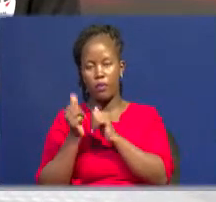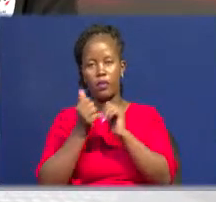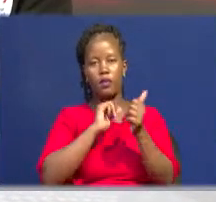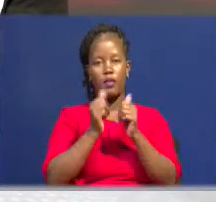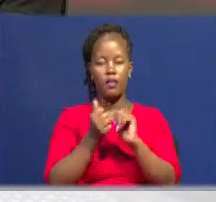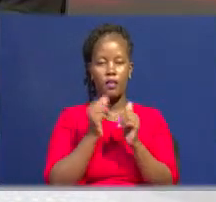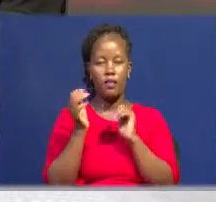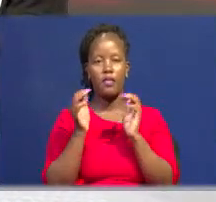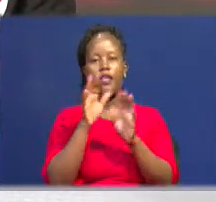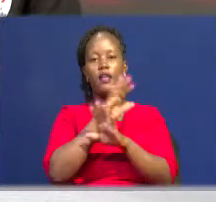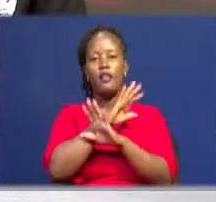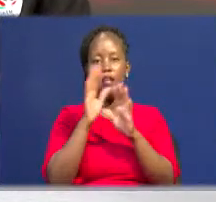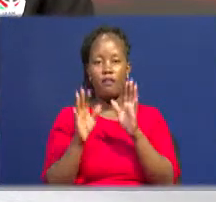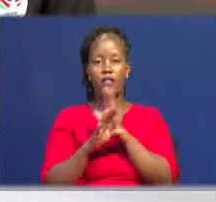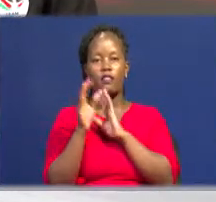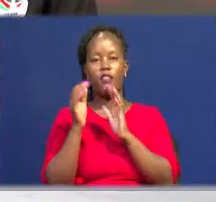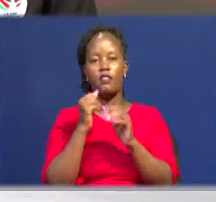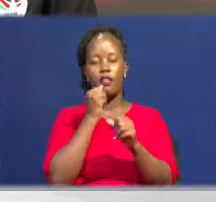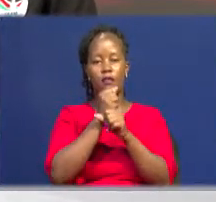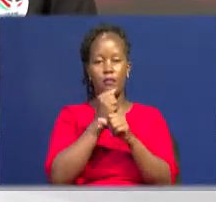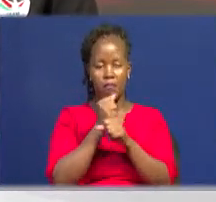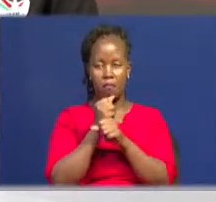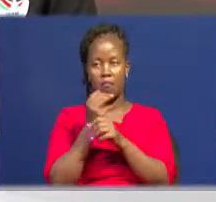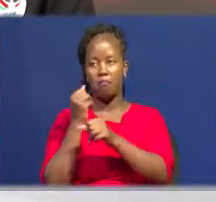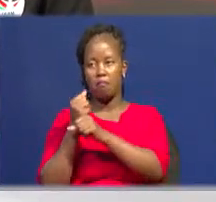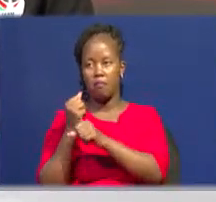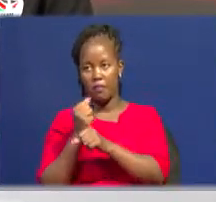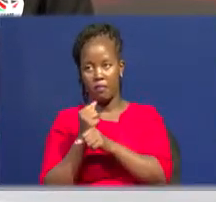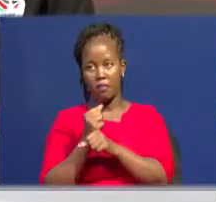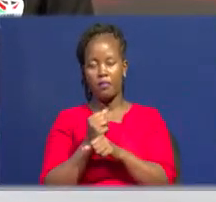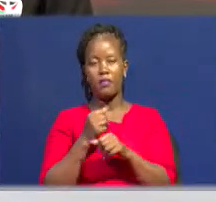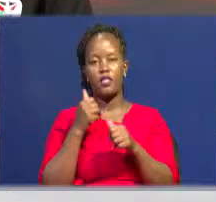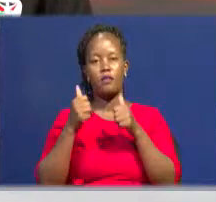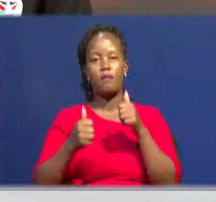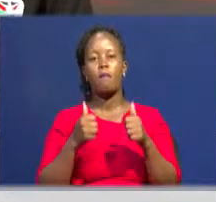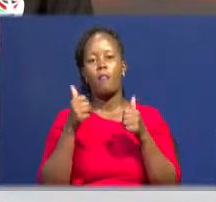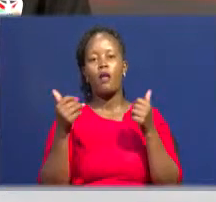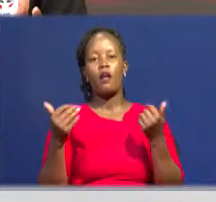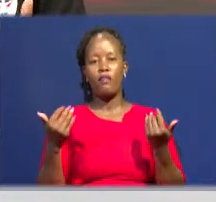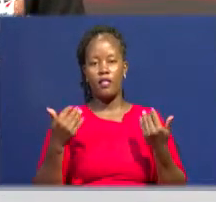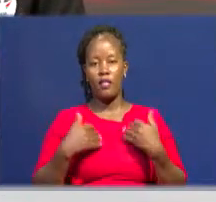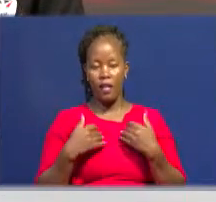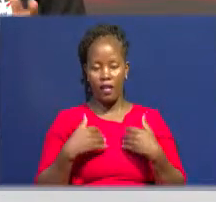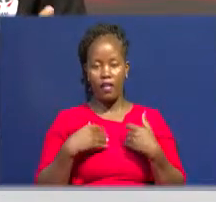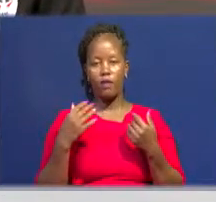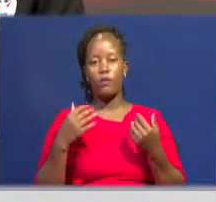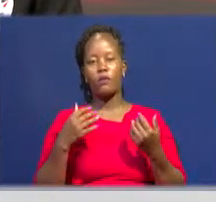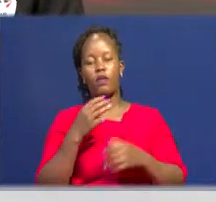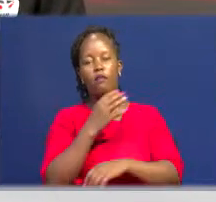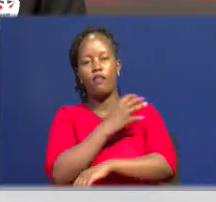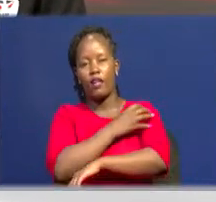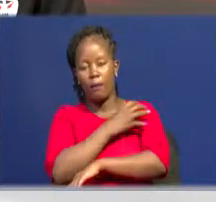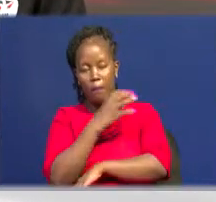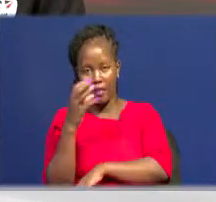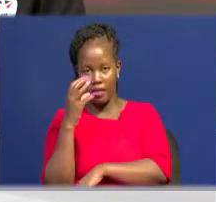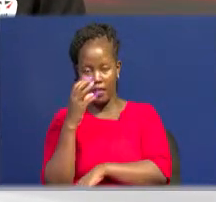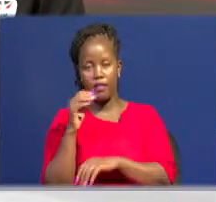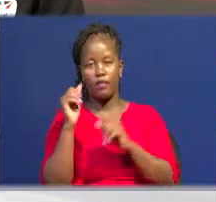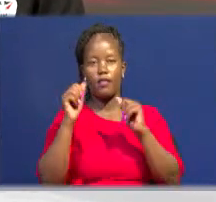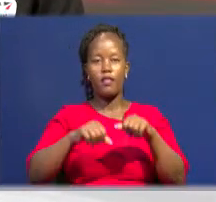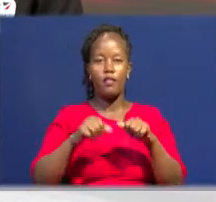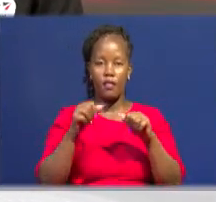doing is small actions towards that. Besides, of course, showing our capacity and building our capacity to